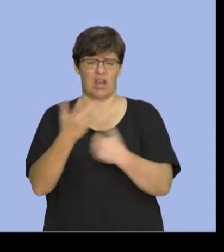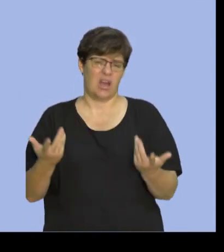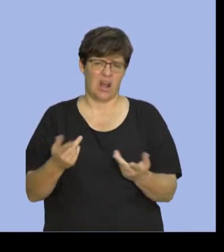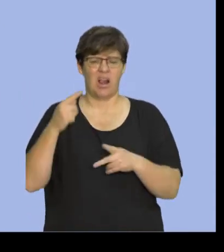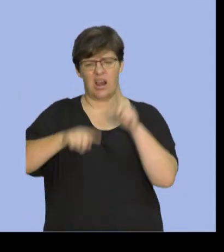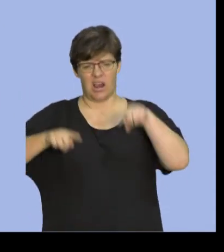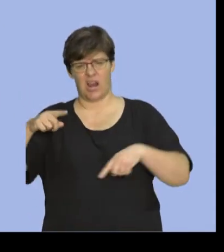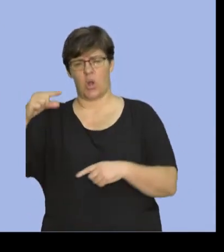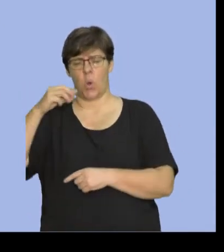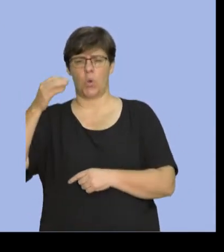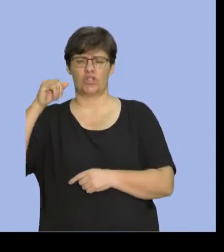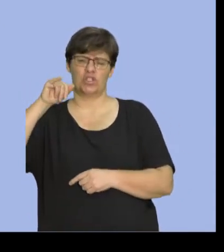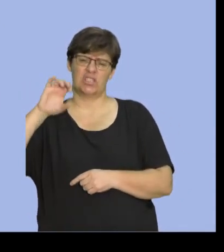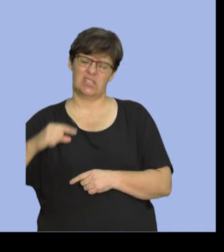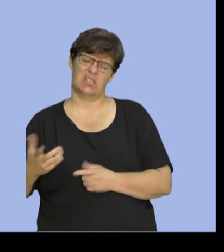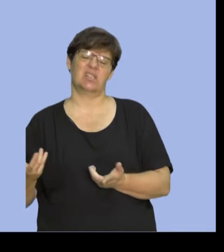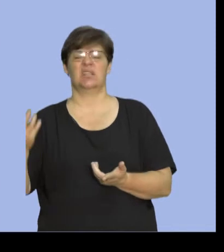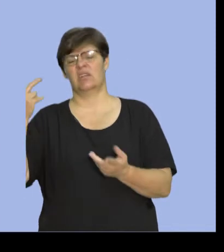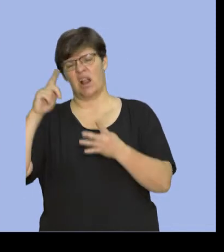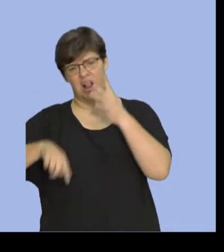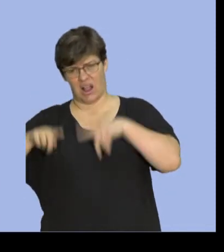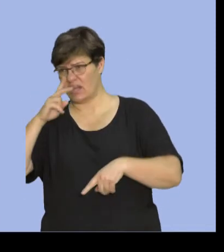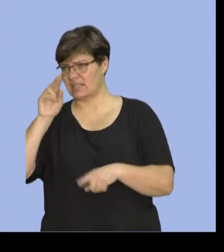apparatus, etc., as we see in this illustration.